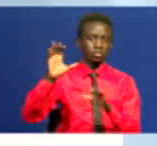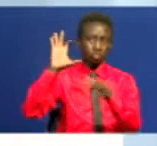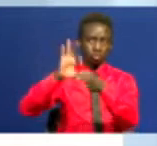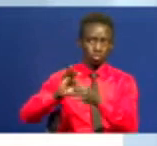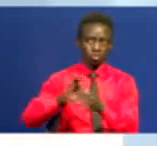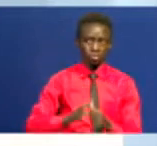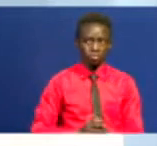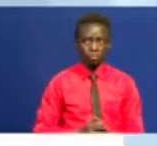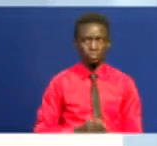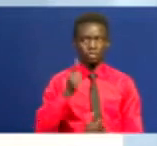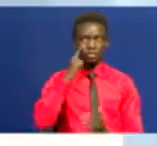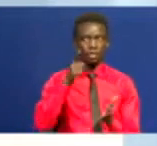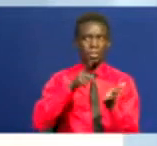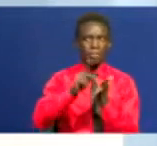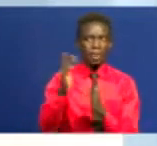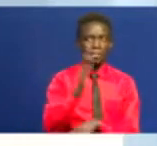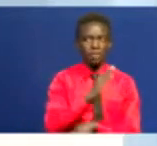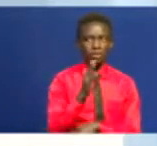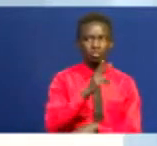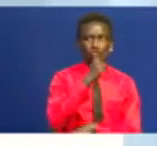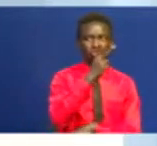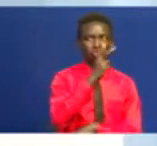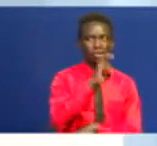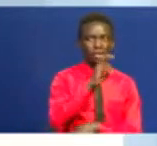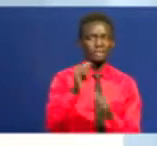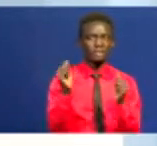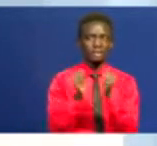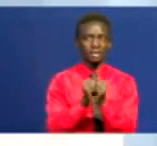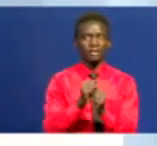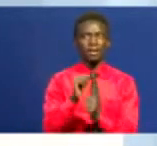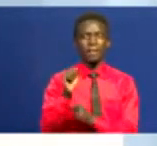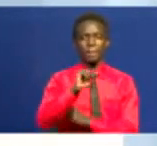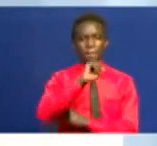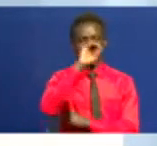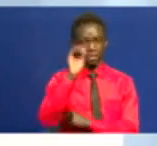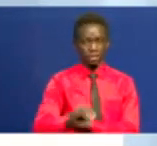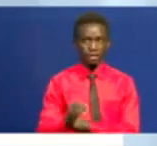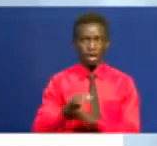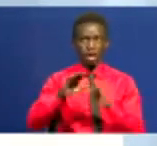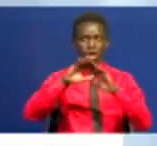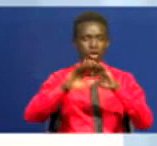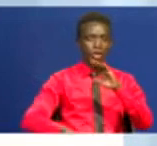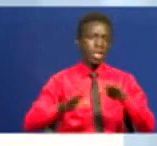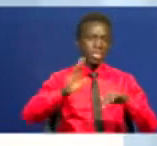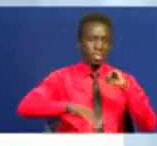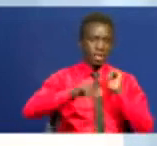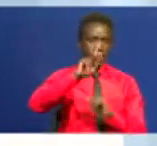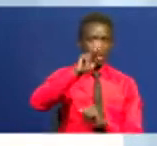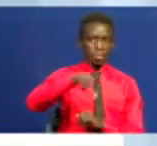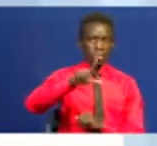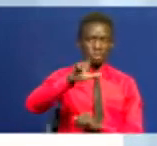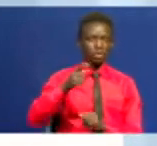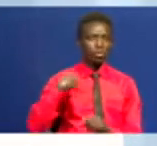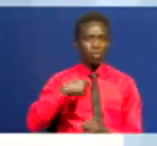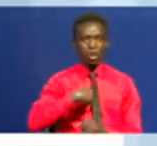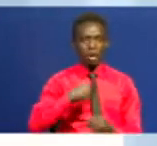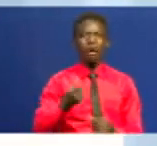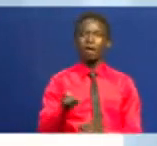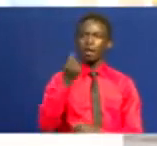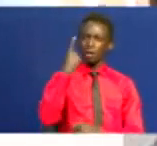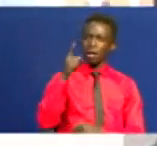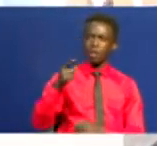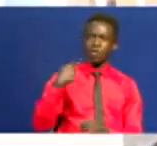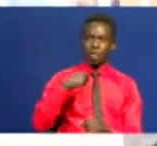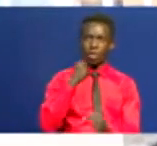are between 10 and 20% lower than KPLC. We can realize that by operating in a very lean